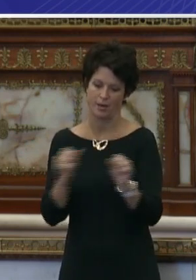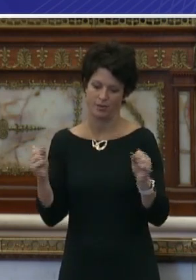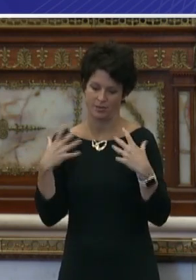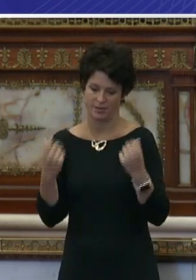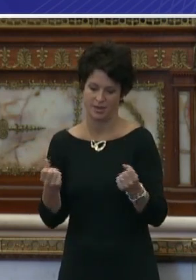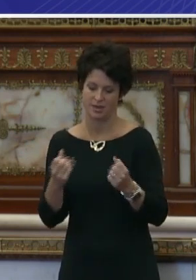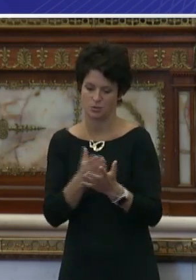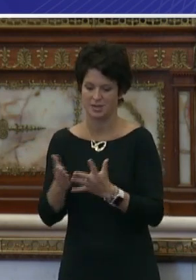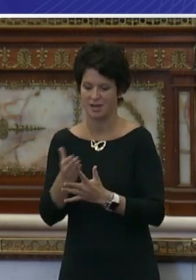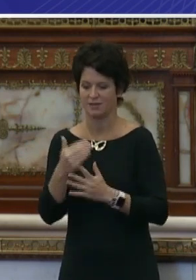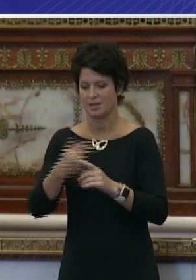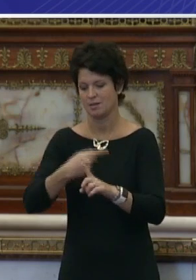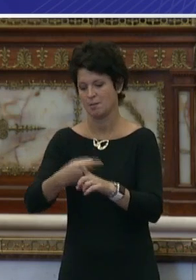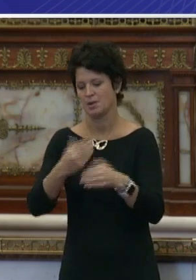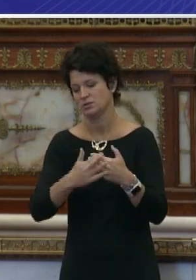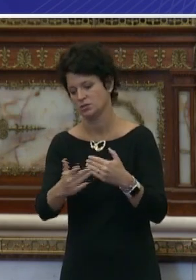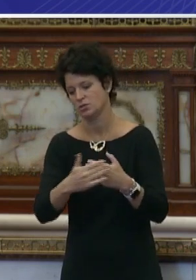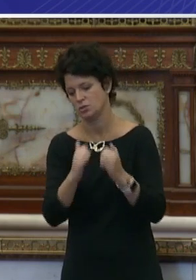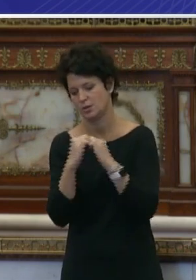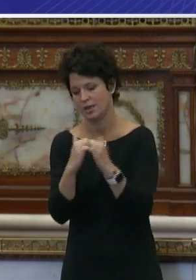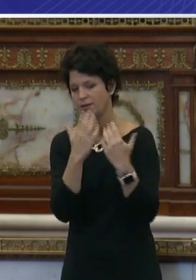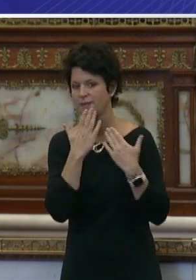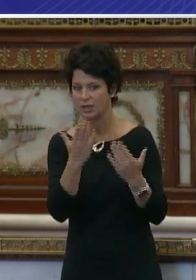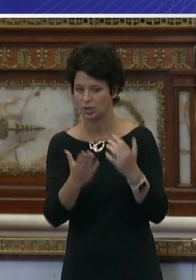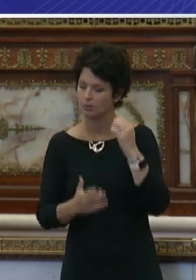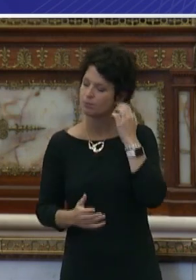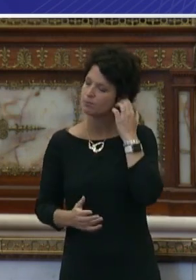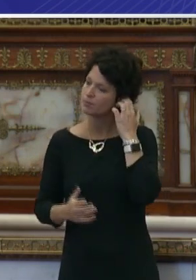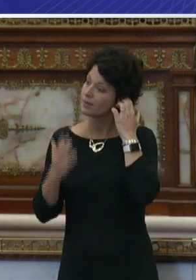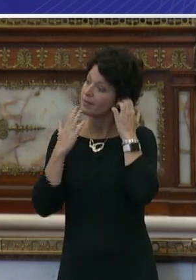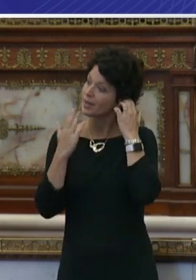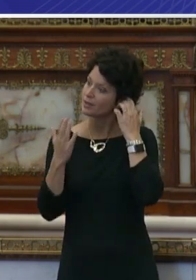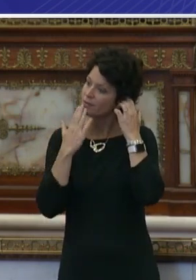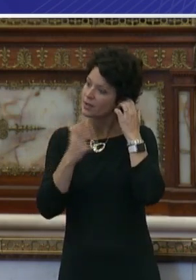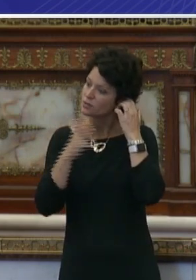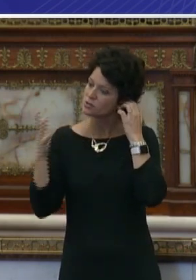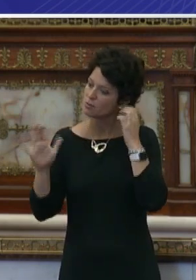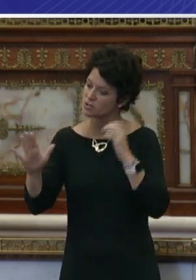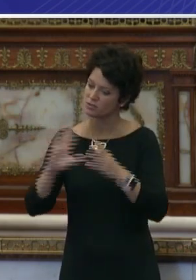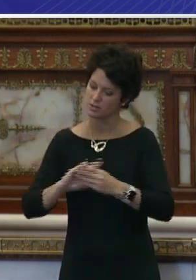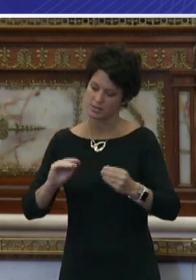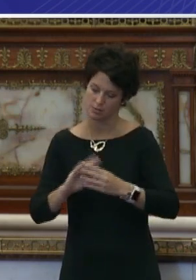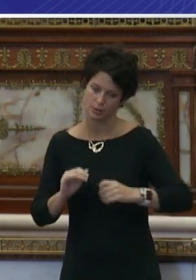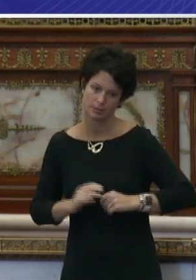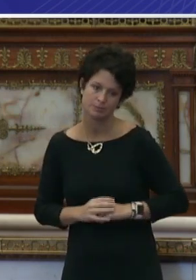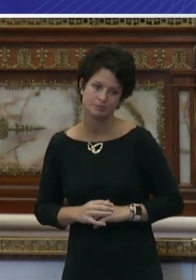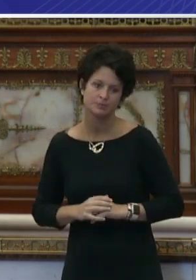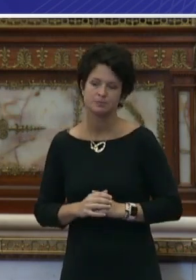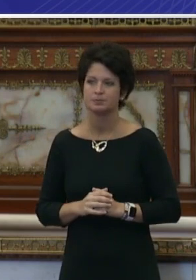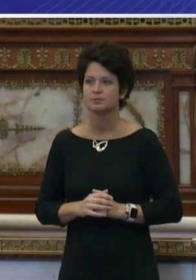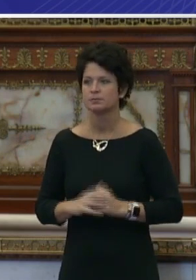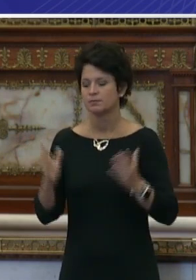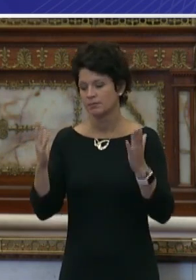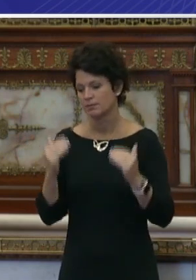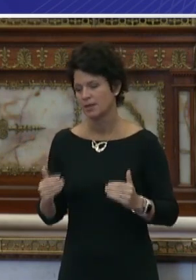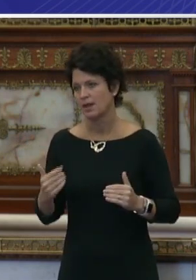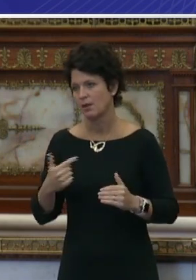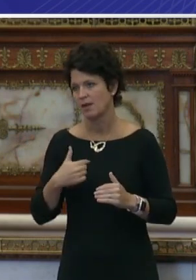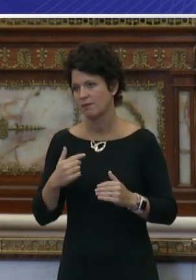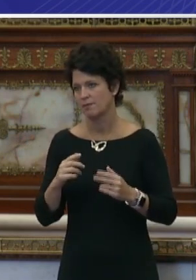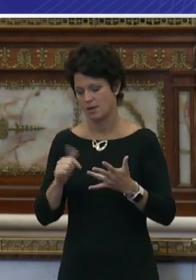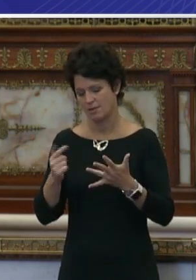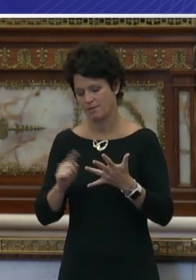navigate the next few months together. Thank you. Thank you. Thank you so much for your testimony. And if we could now have the